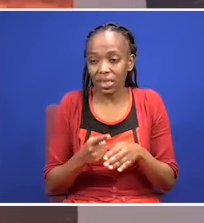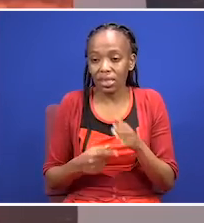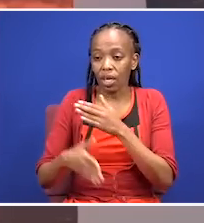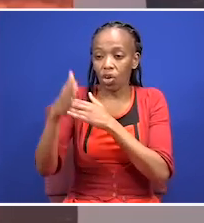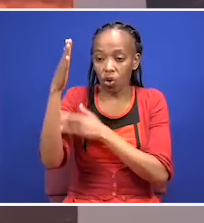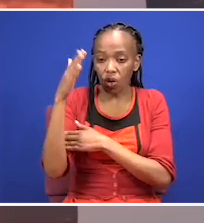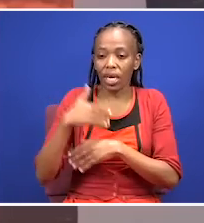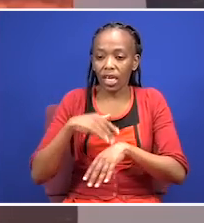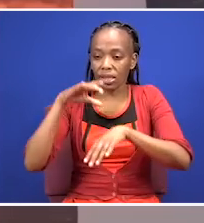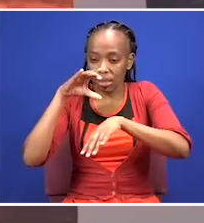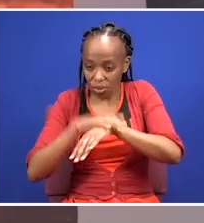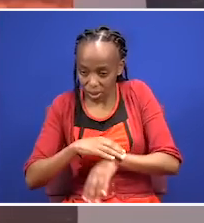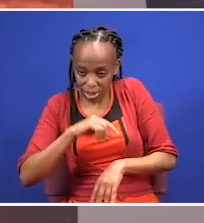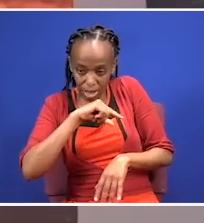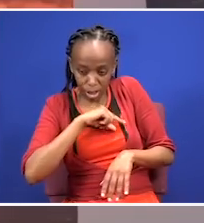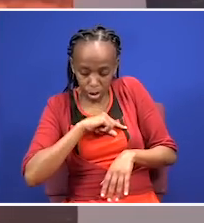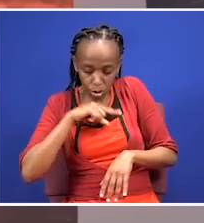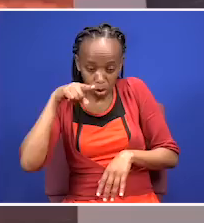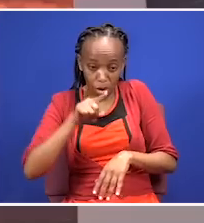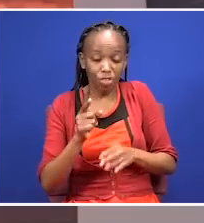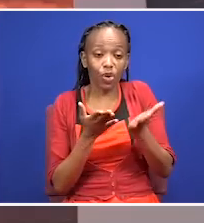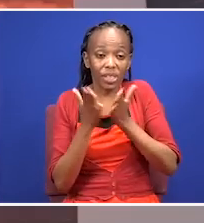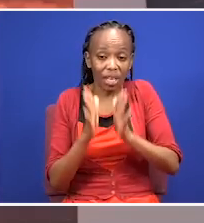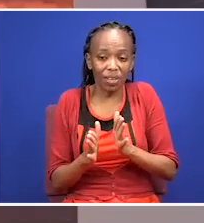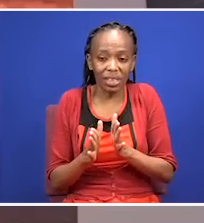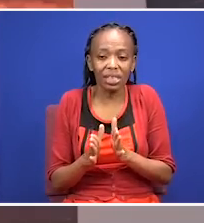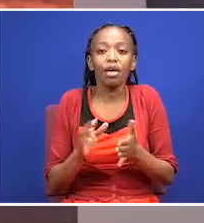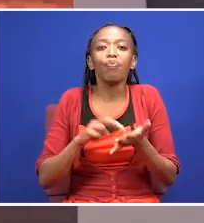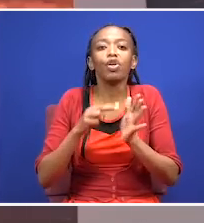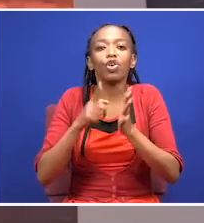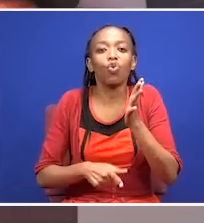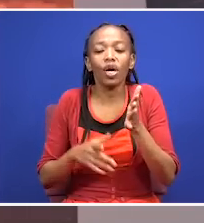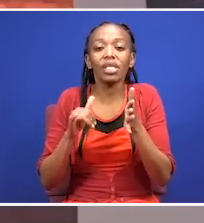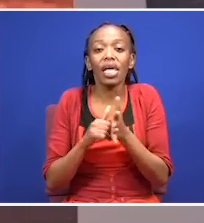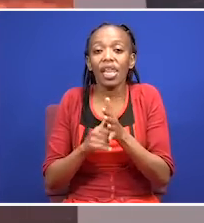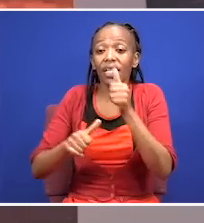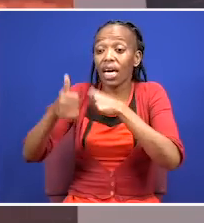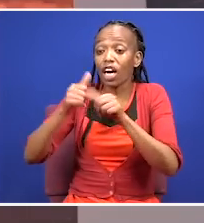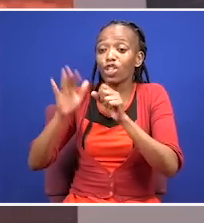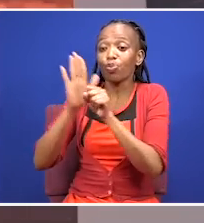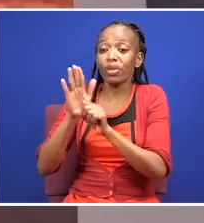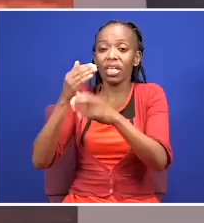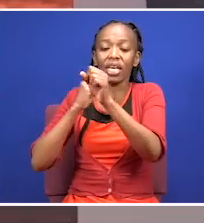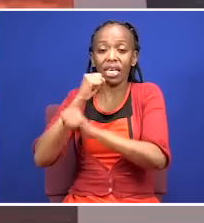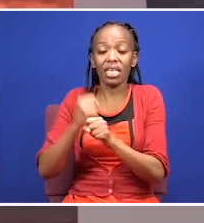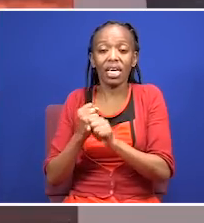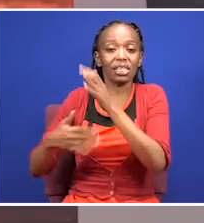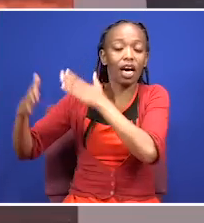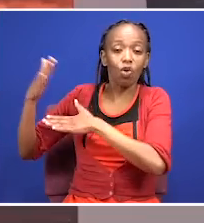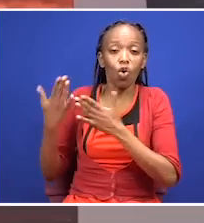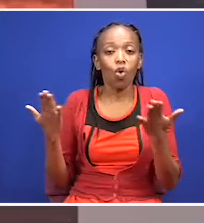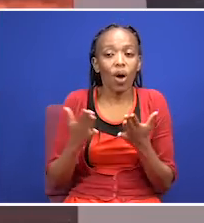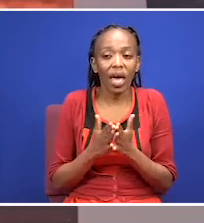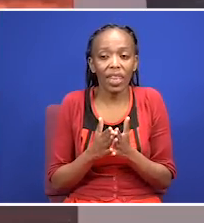god has found out the guilt of your servants what is he referring to that action many years ago where they